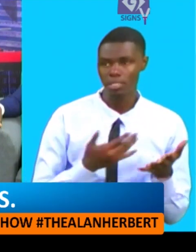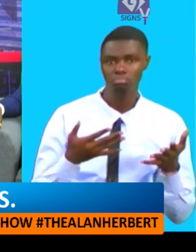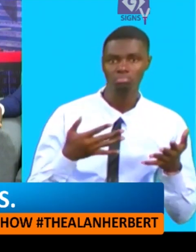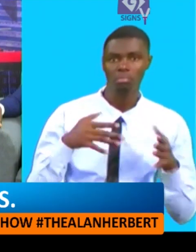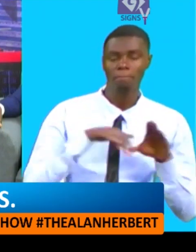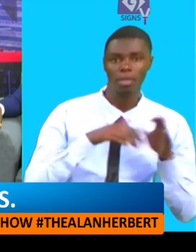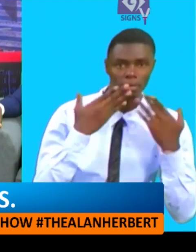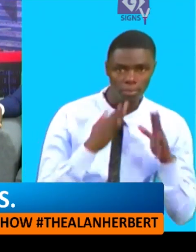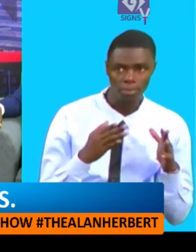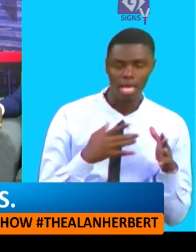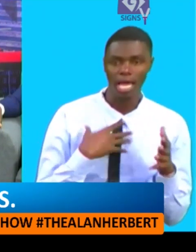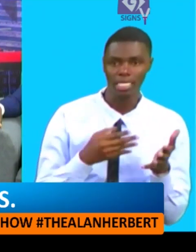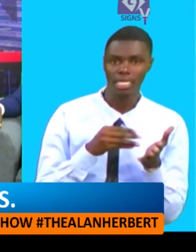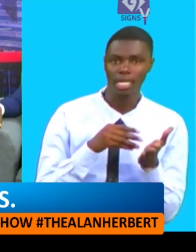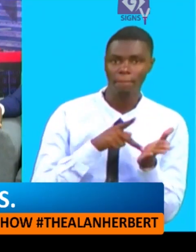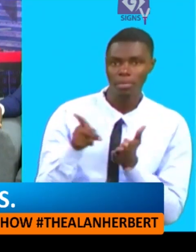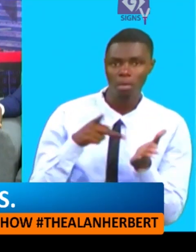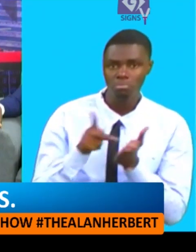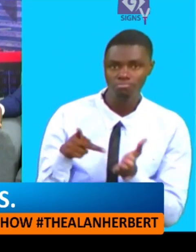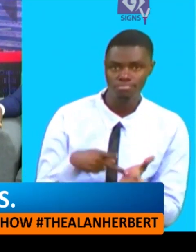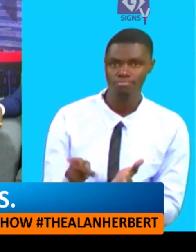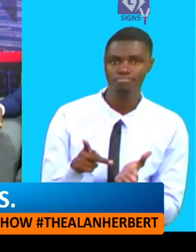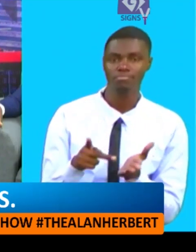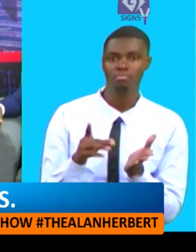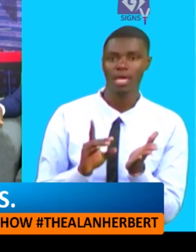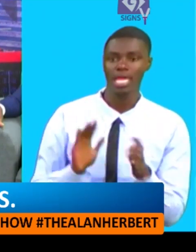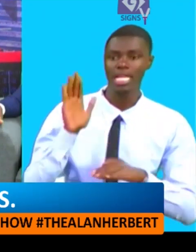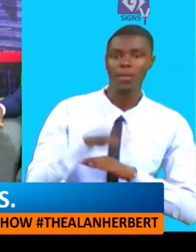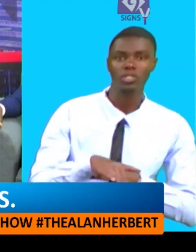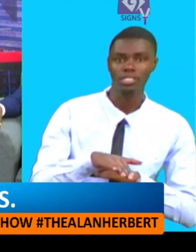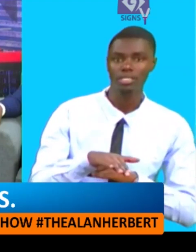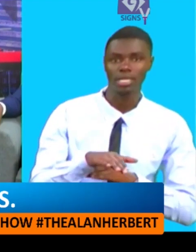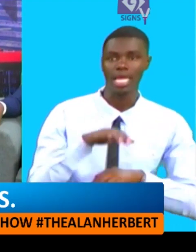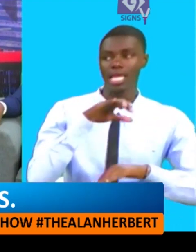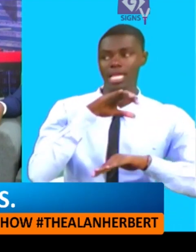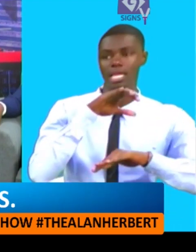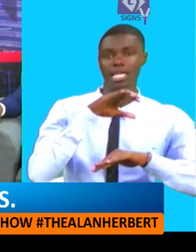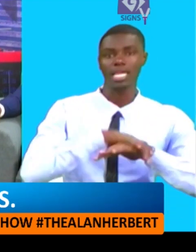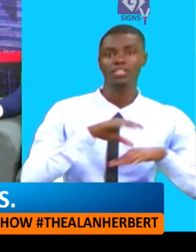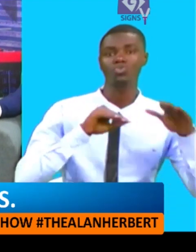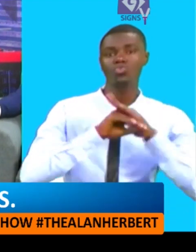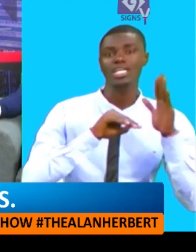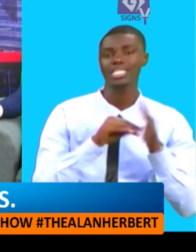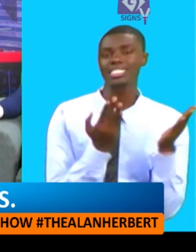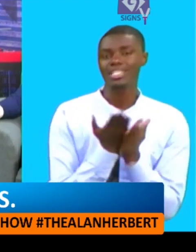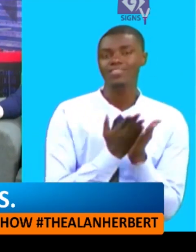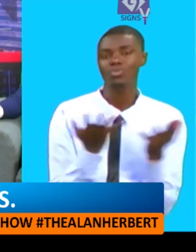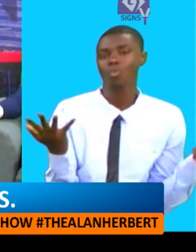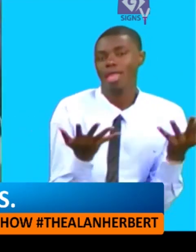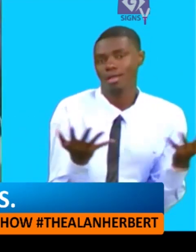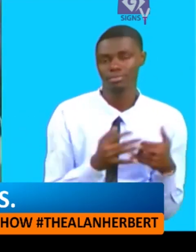I am also remunerating my deposits. Where do I now get to access the services that you